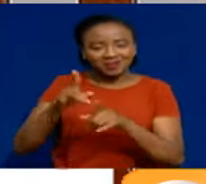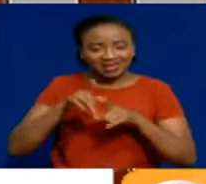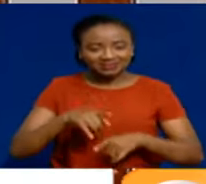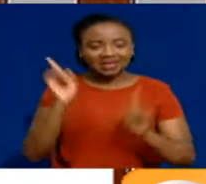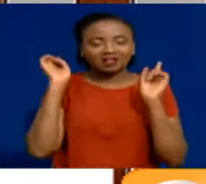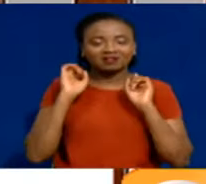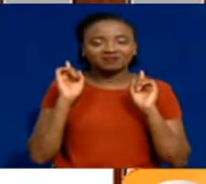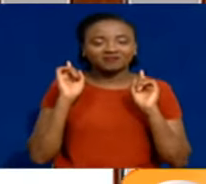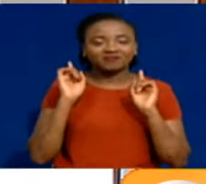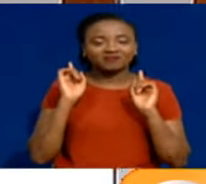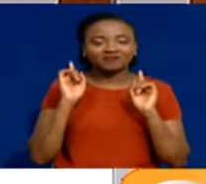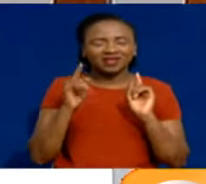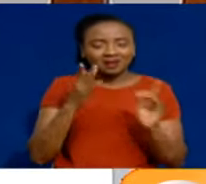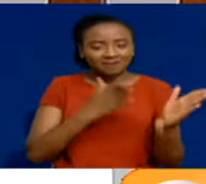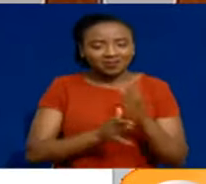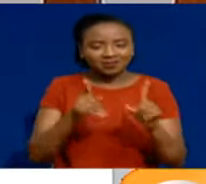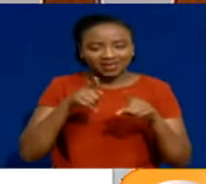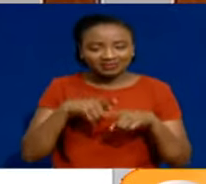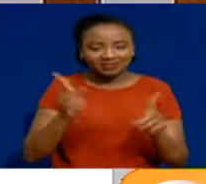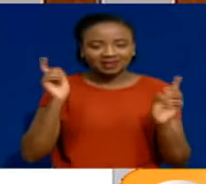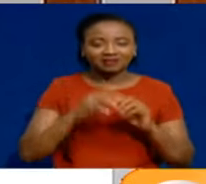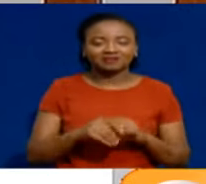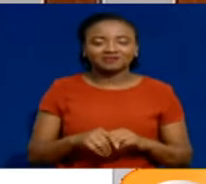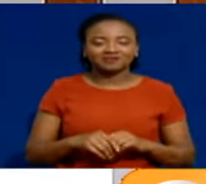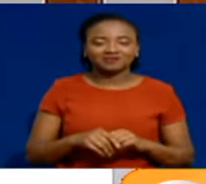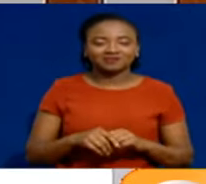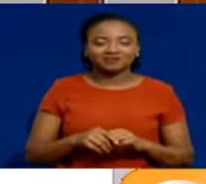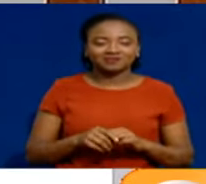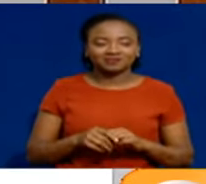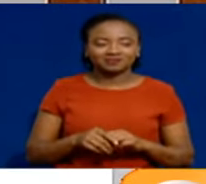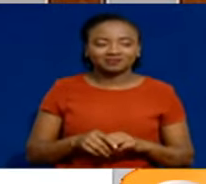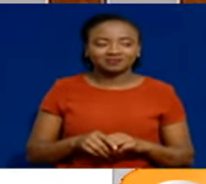elections were called today, Raila would win.